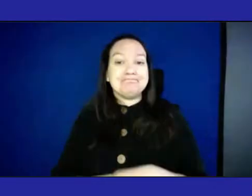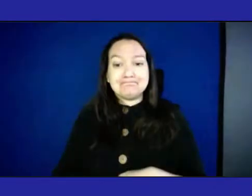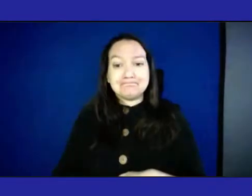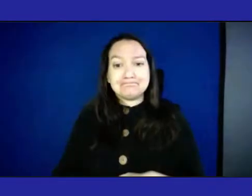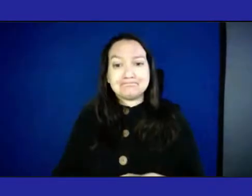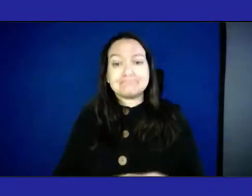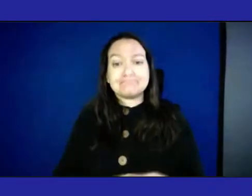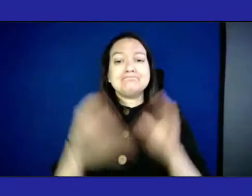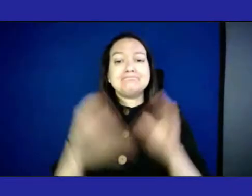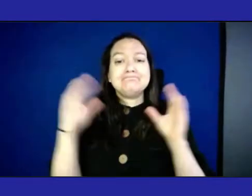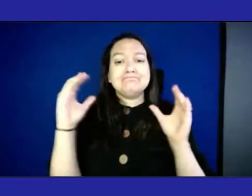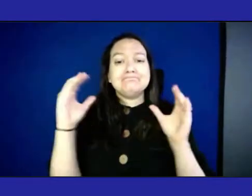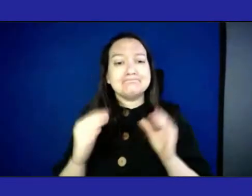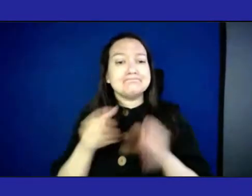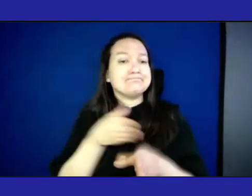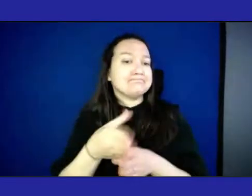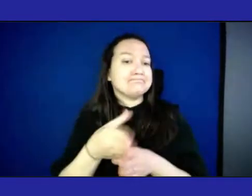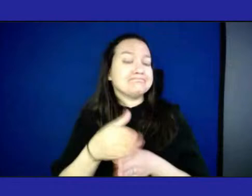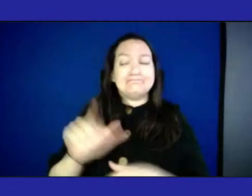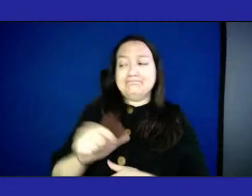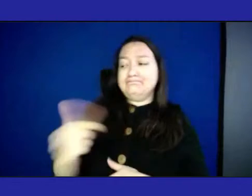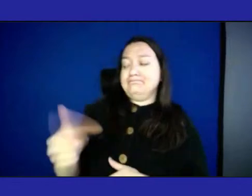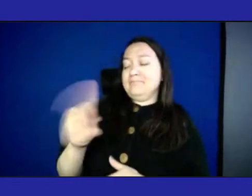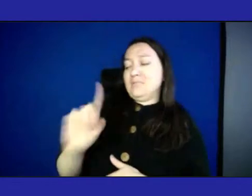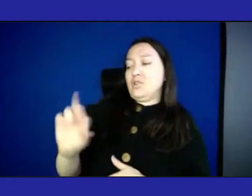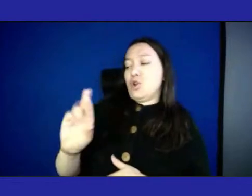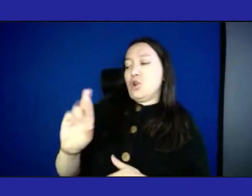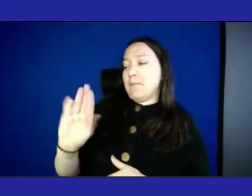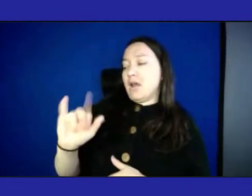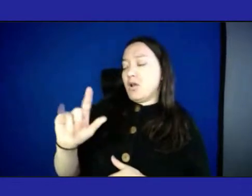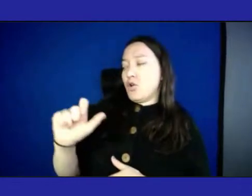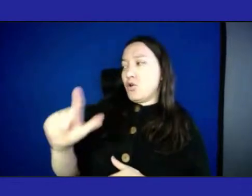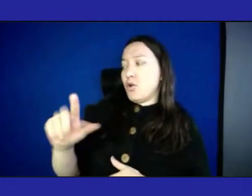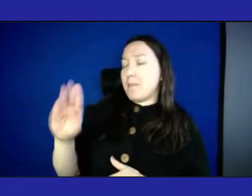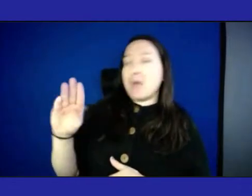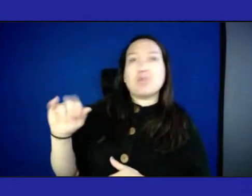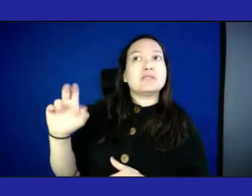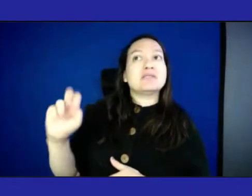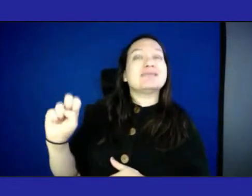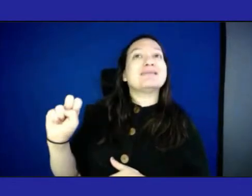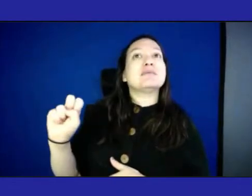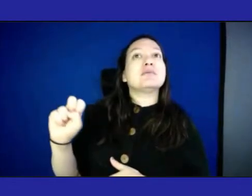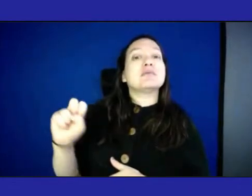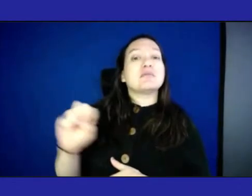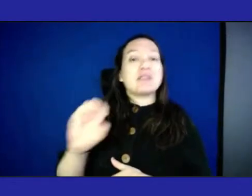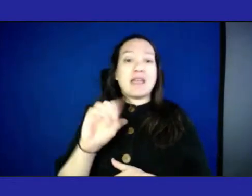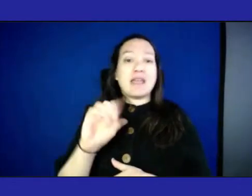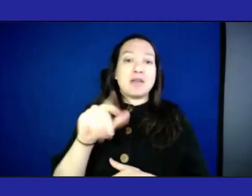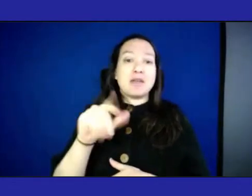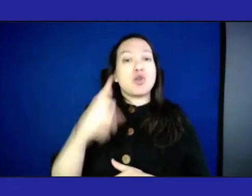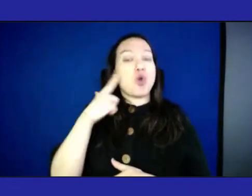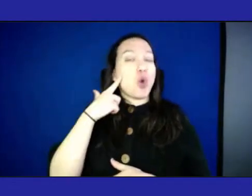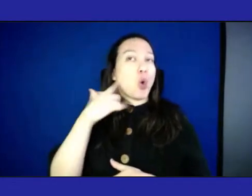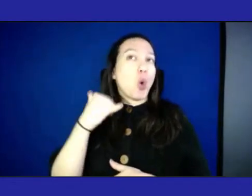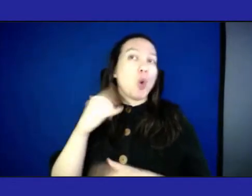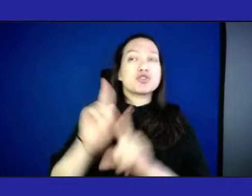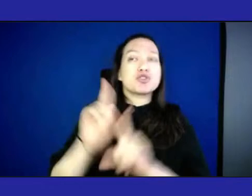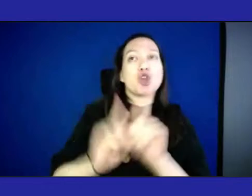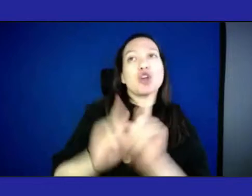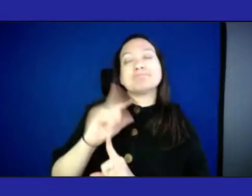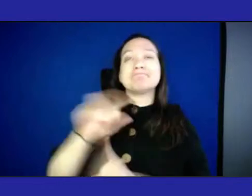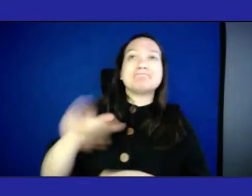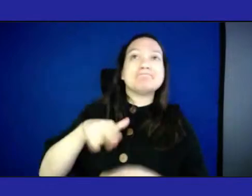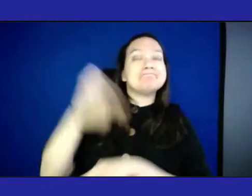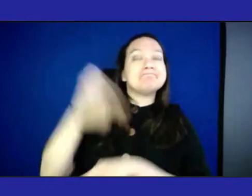next area, I'm actually going to turn over to Dr. Michael Boughton, which will look at our EPIC Gold Star. This is our national benchmarking, as well as the